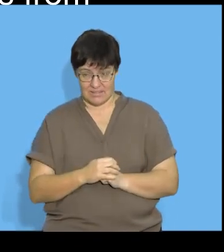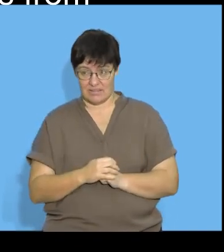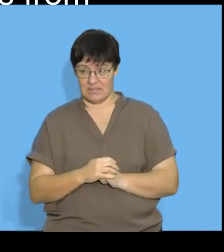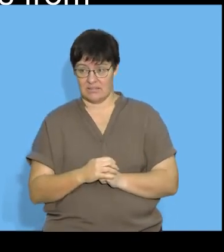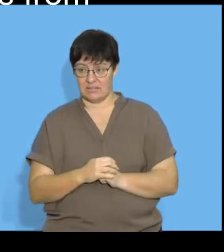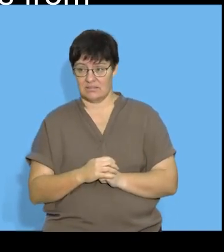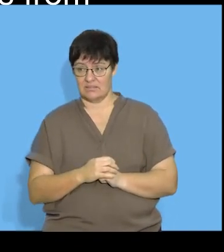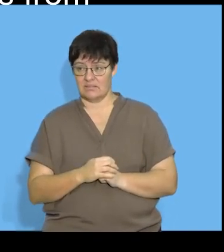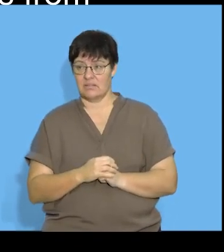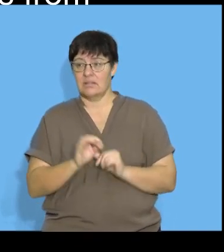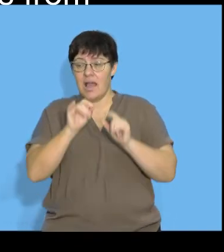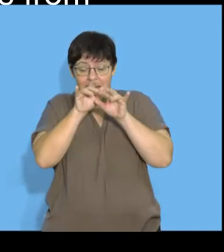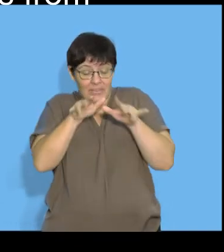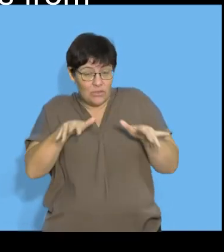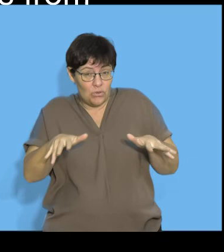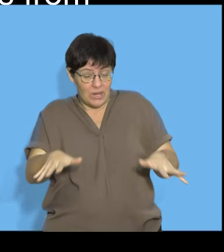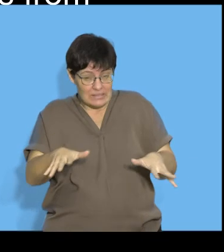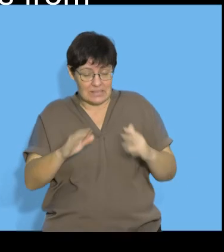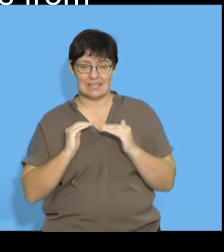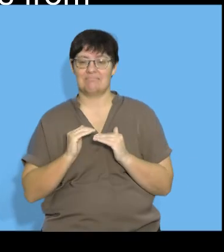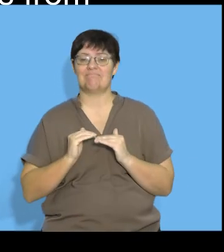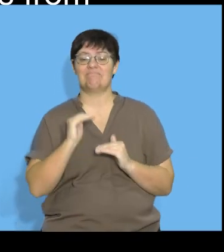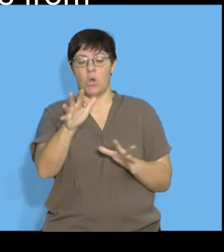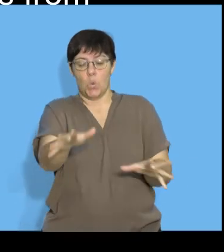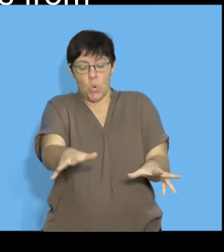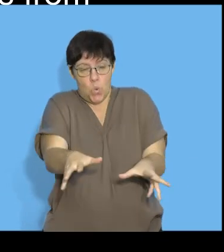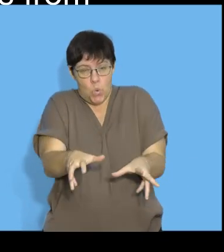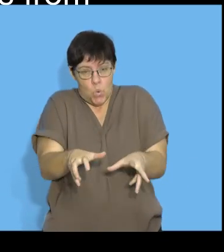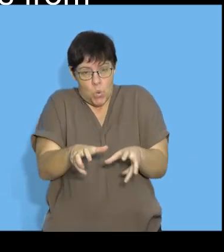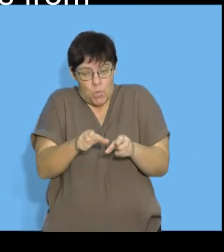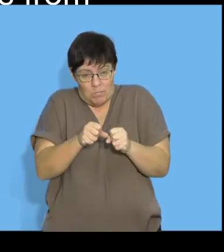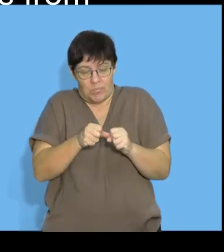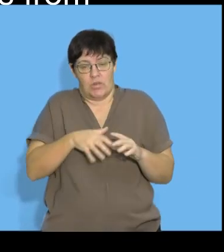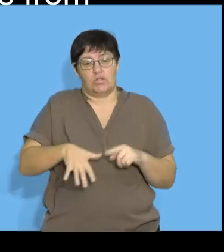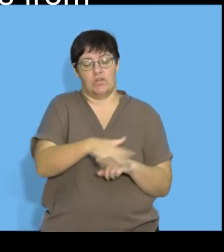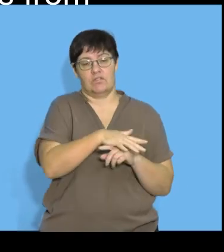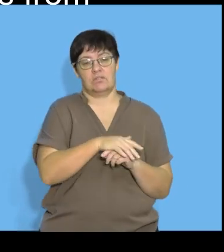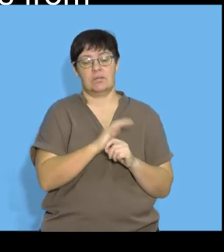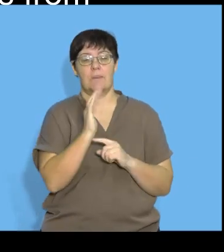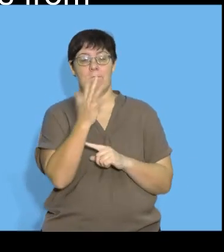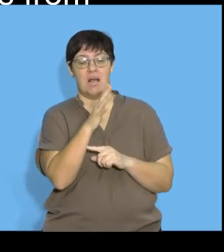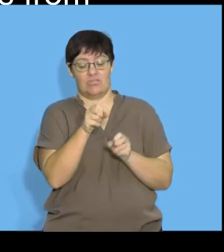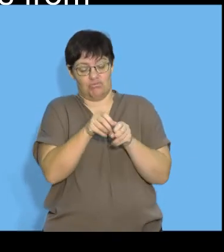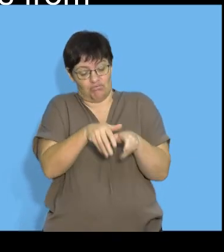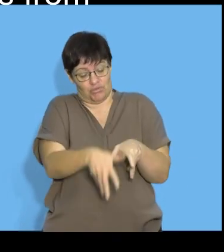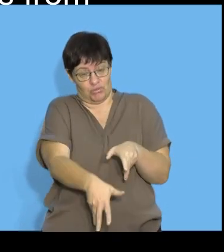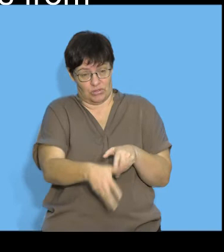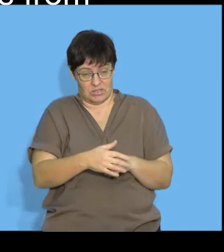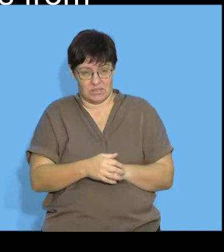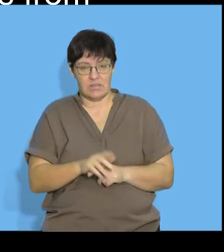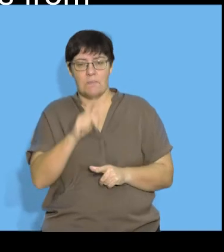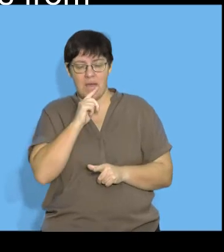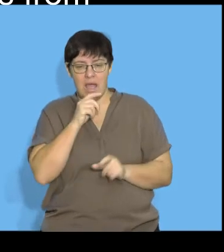are the threads, increase the absorptive surface of the plant's roots. So they make the roots